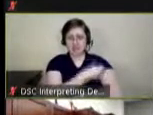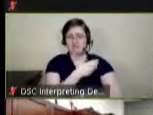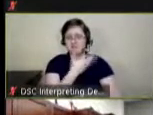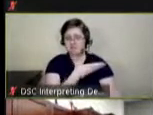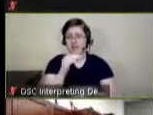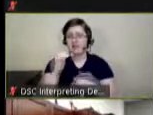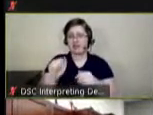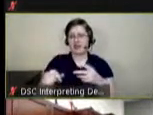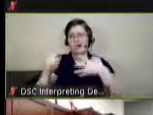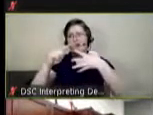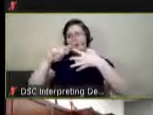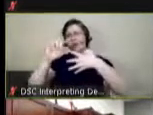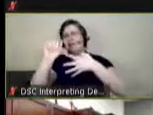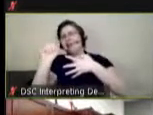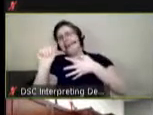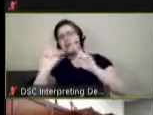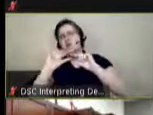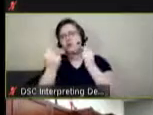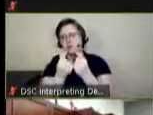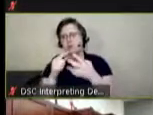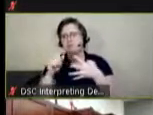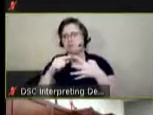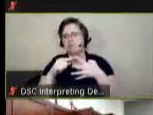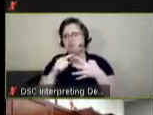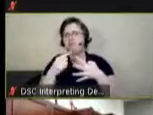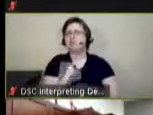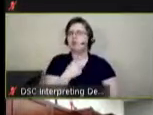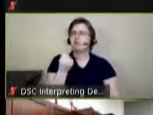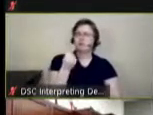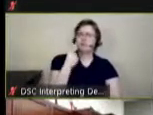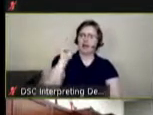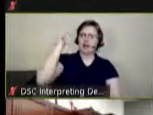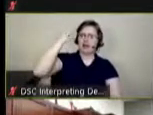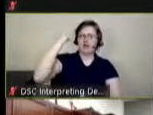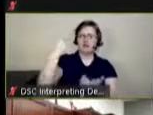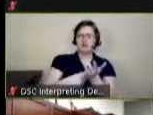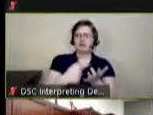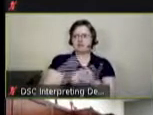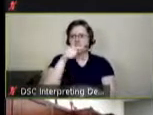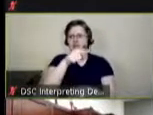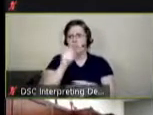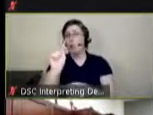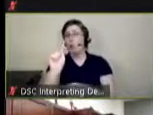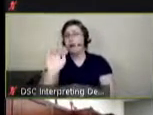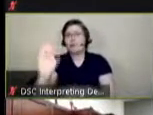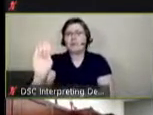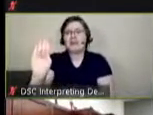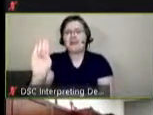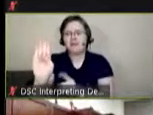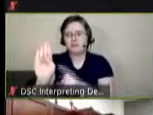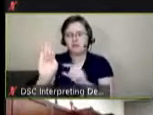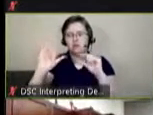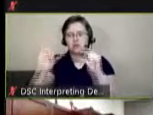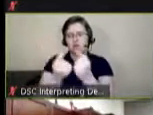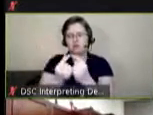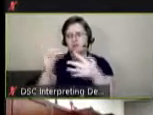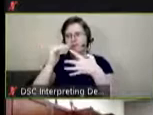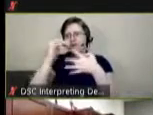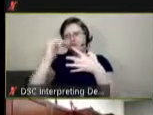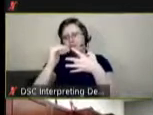that tier 1A group. But we understand that the governor has talked about this, about phase 1B or the next